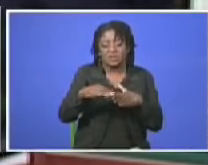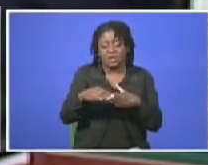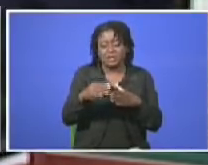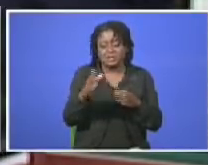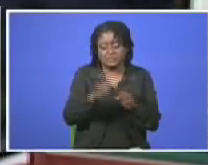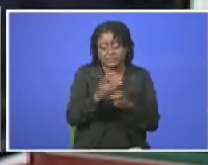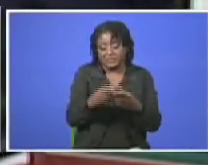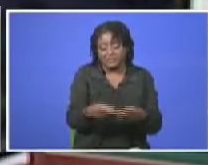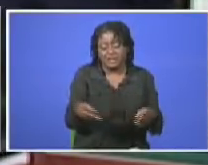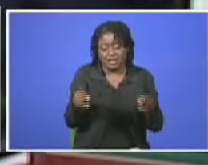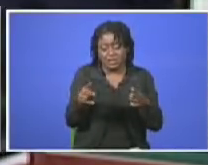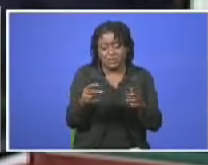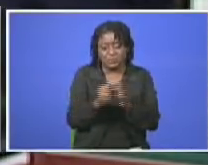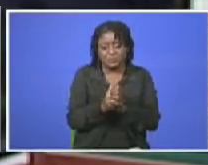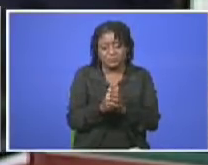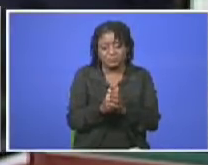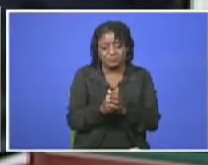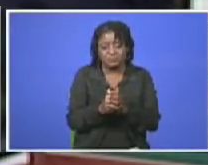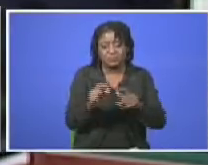However,